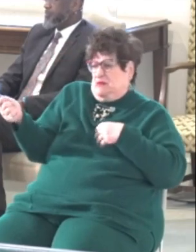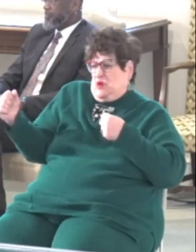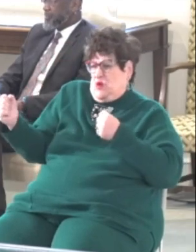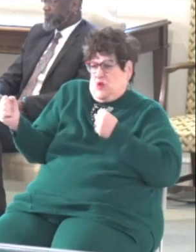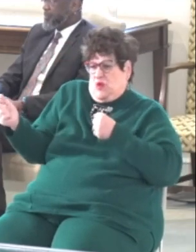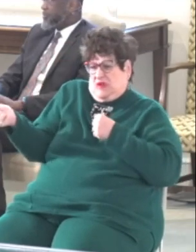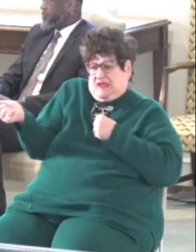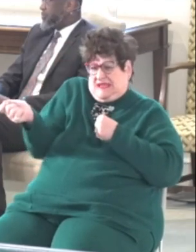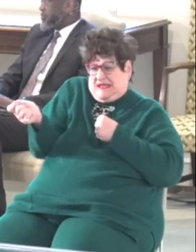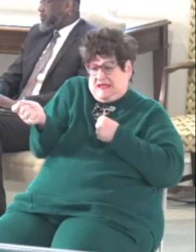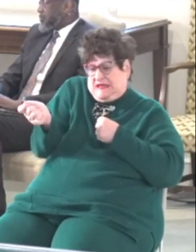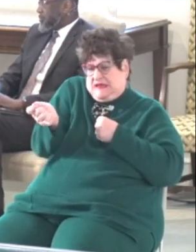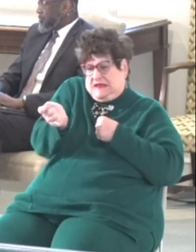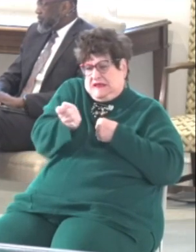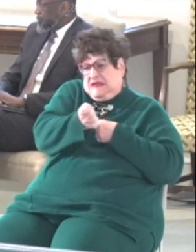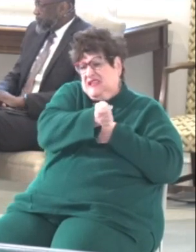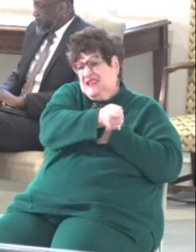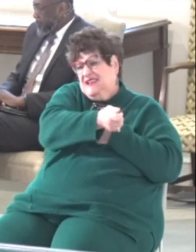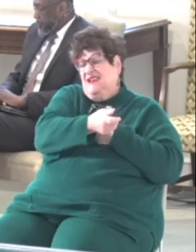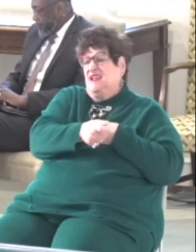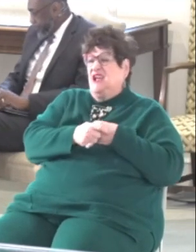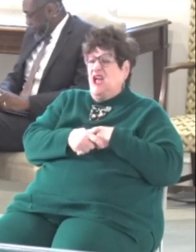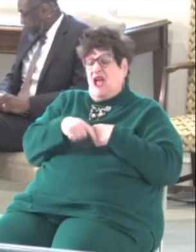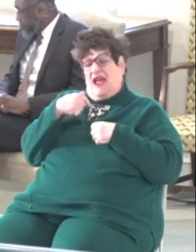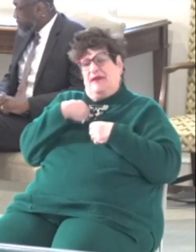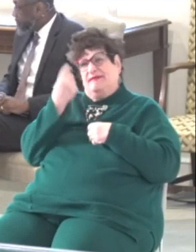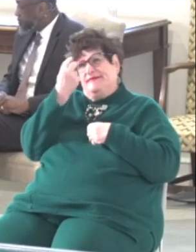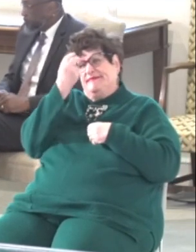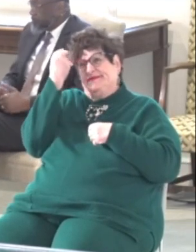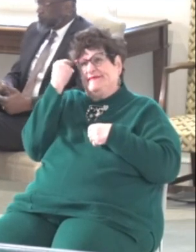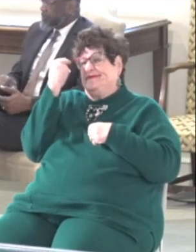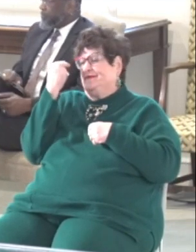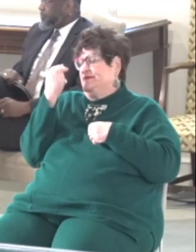of refuge as a child that I've been reminded about